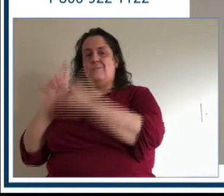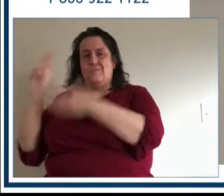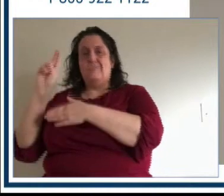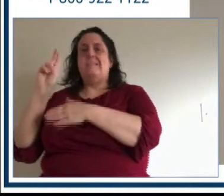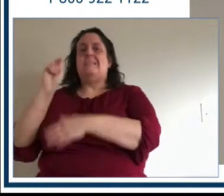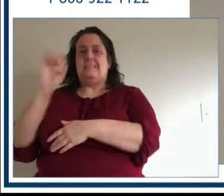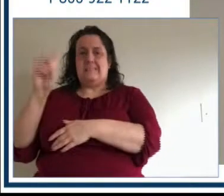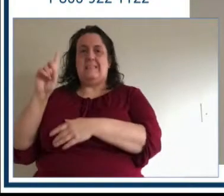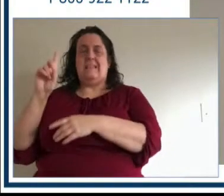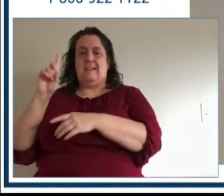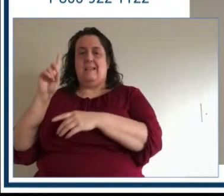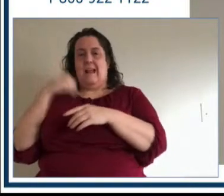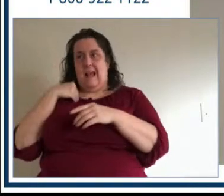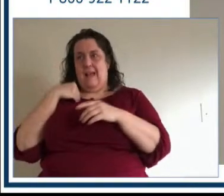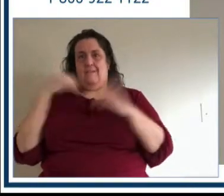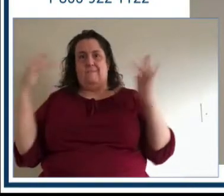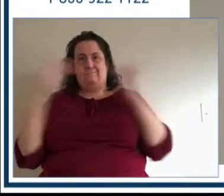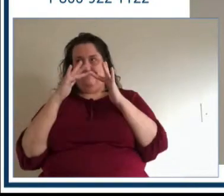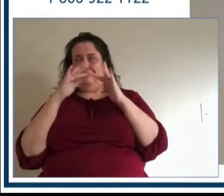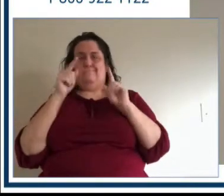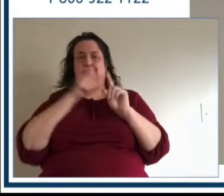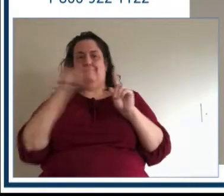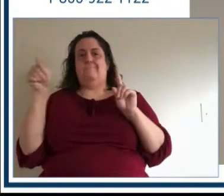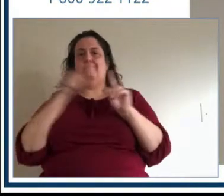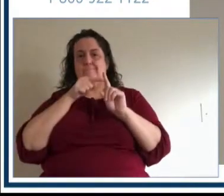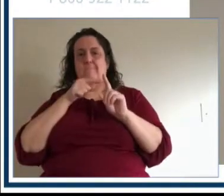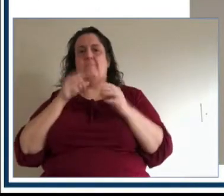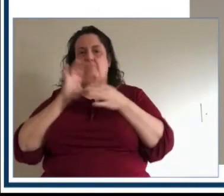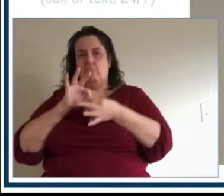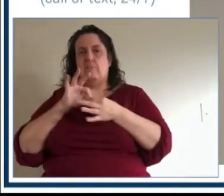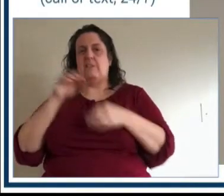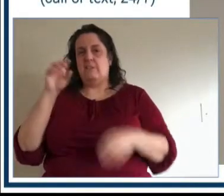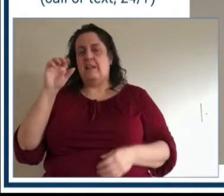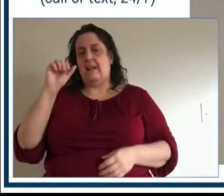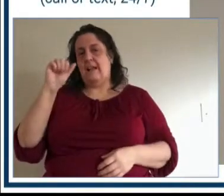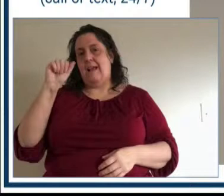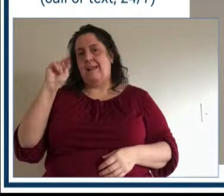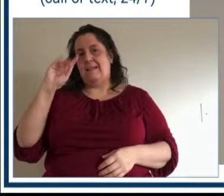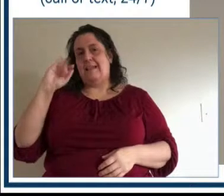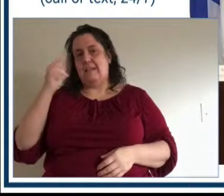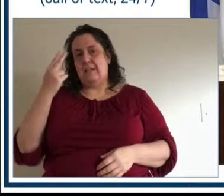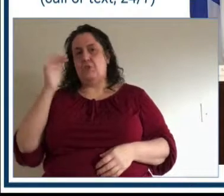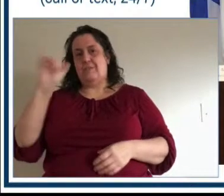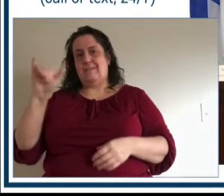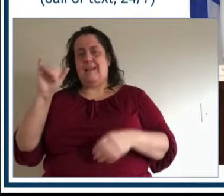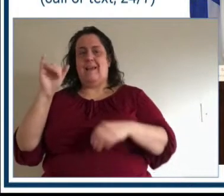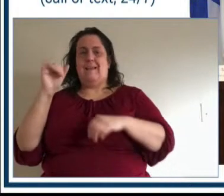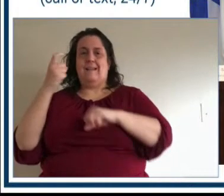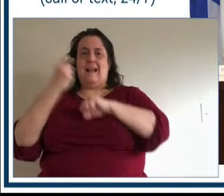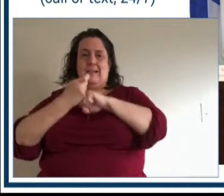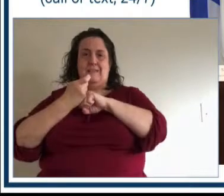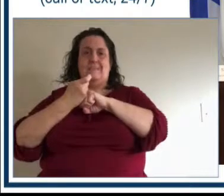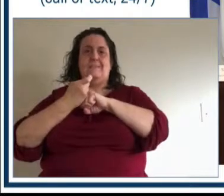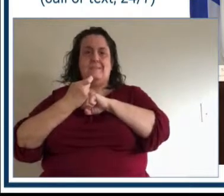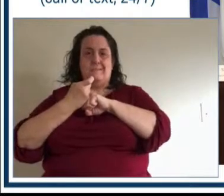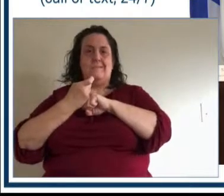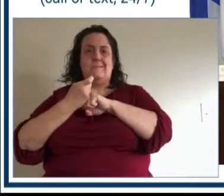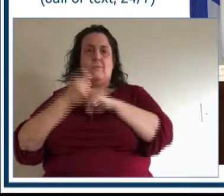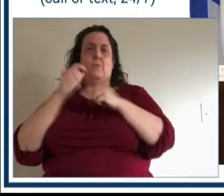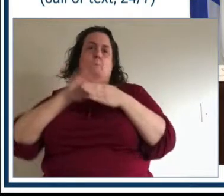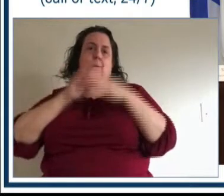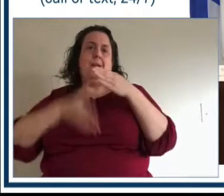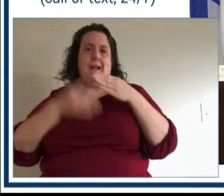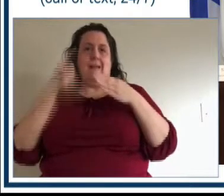exposure. We're at in Antigonish for that the X-ring weekend. So we can say for sure that the Omicron variant was the